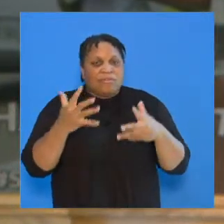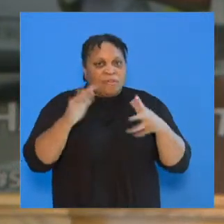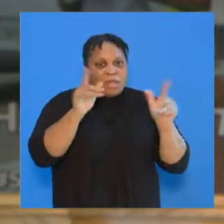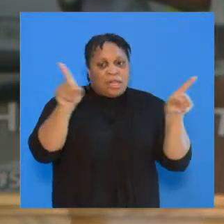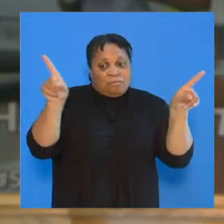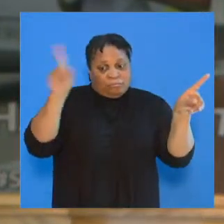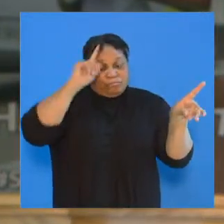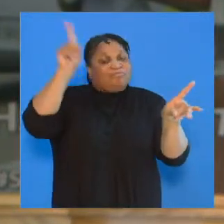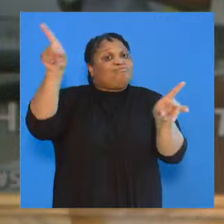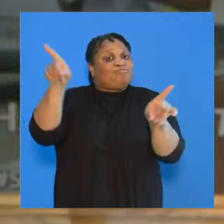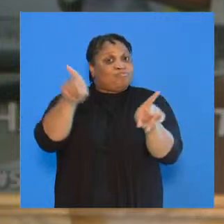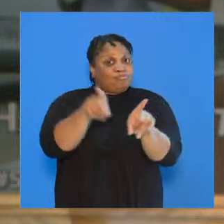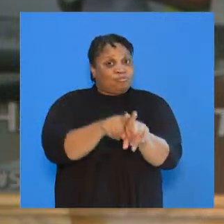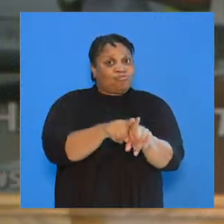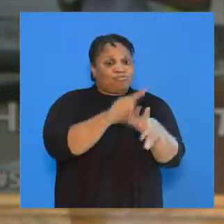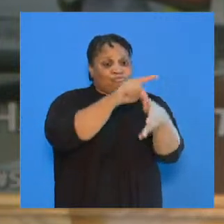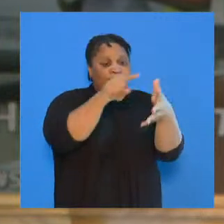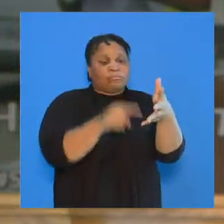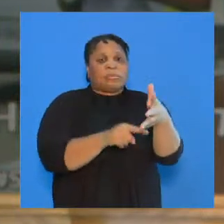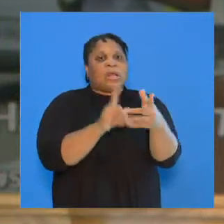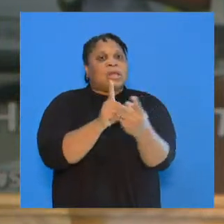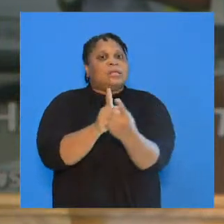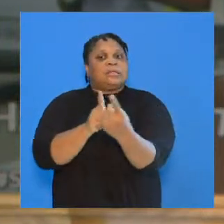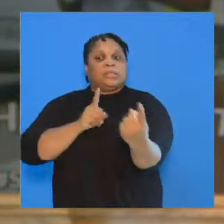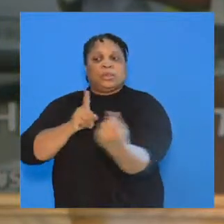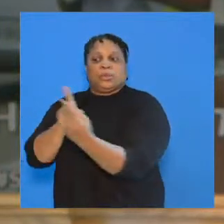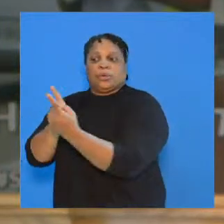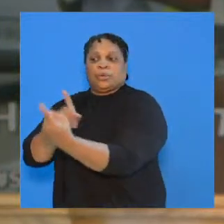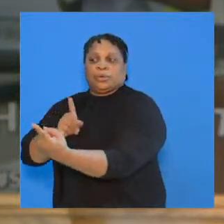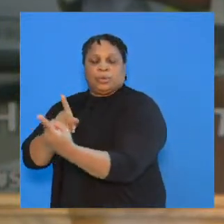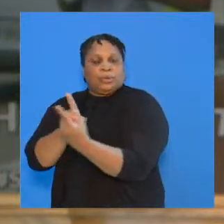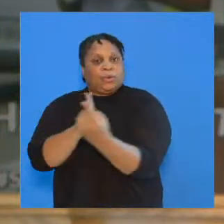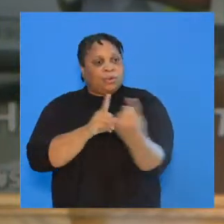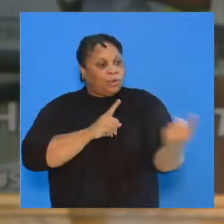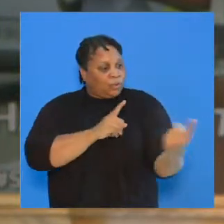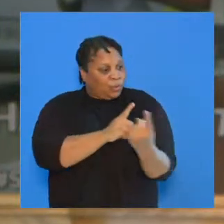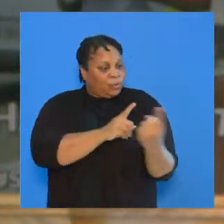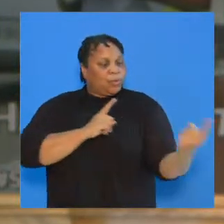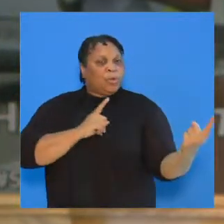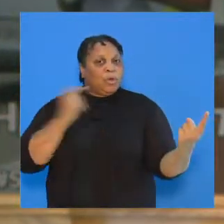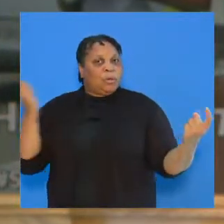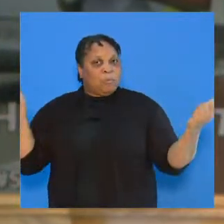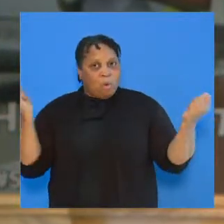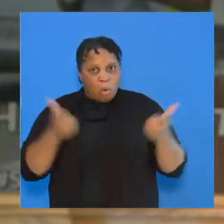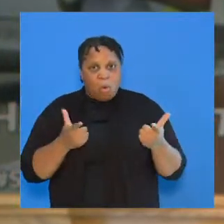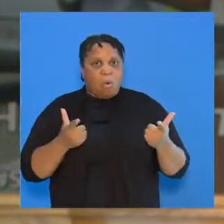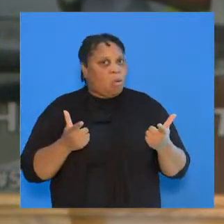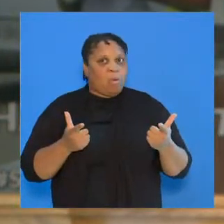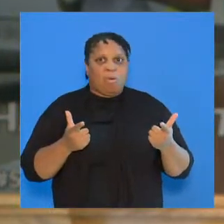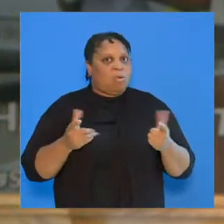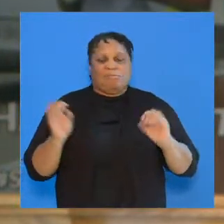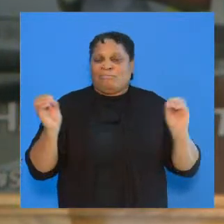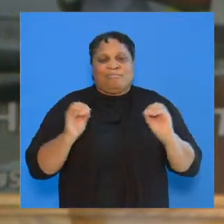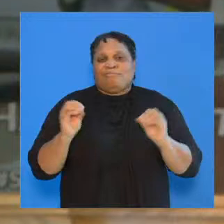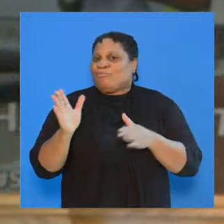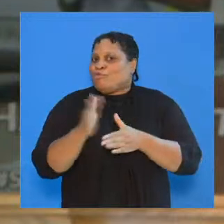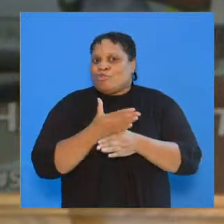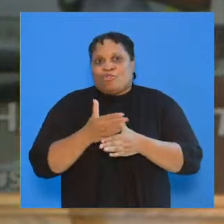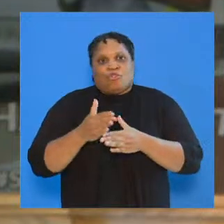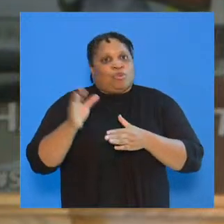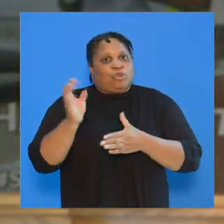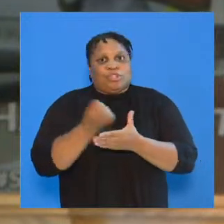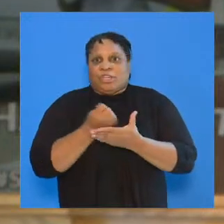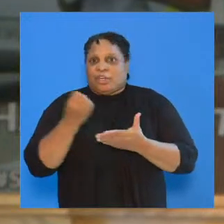with the following: more than 6 feet of distance maintained between participants at all times, no shared equipment during class